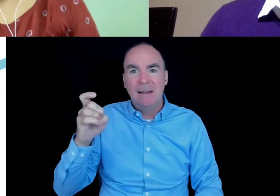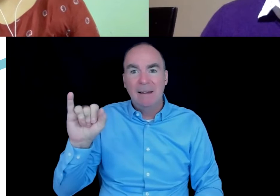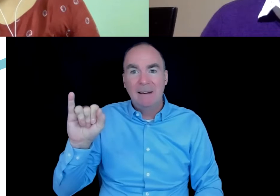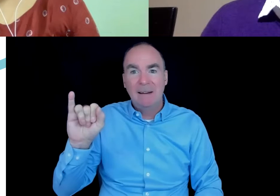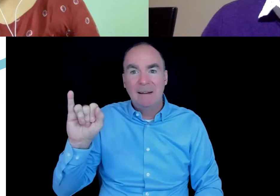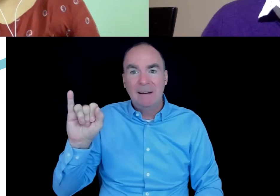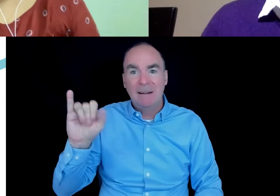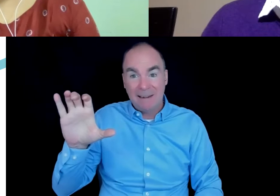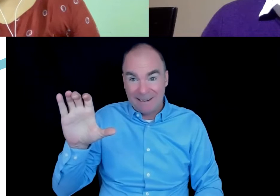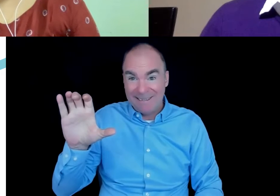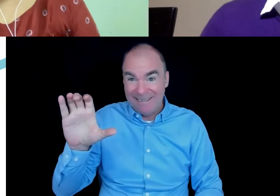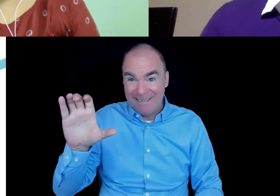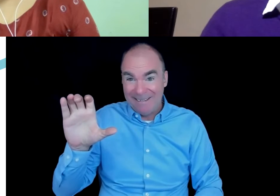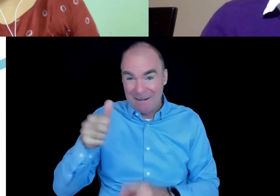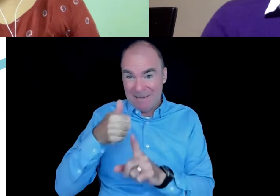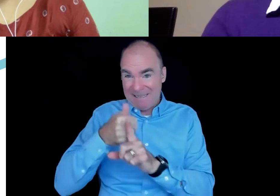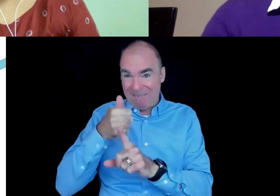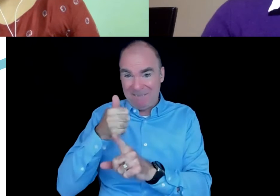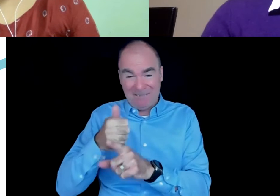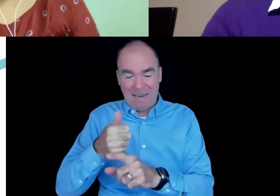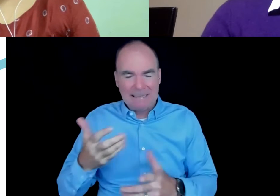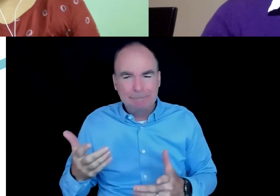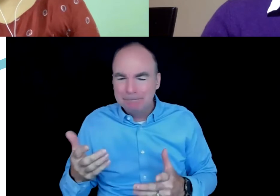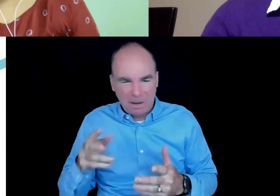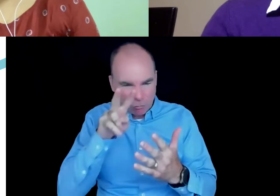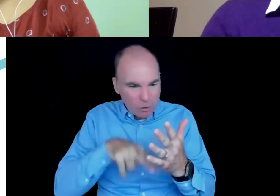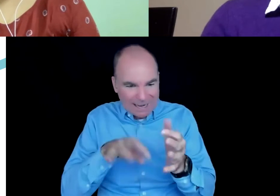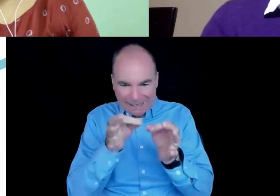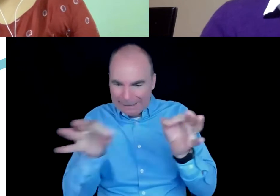express by themselves? Okay, if they have,